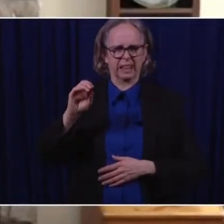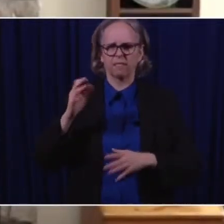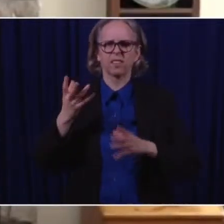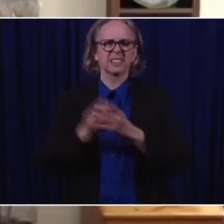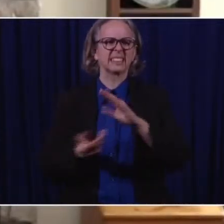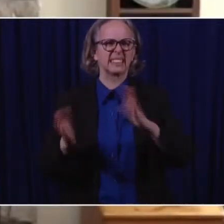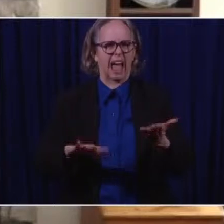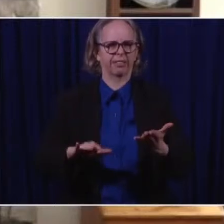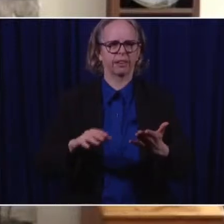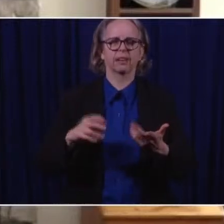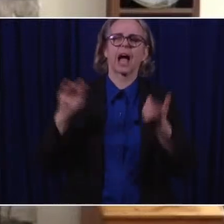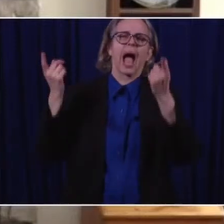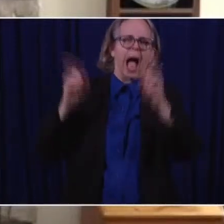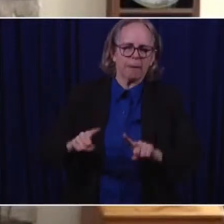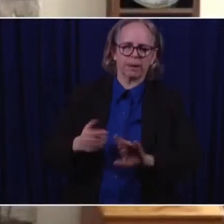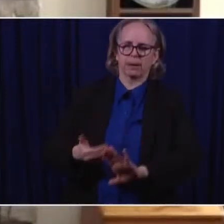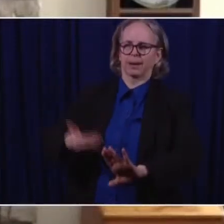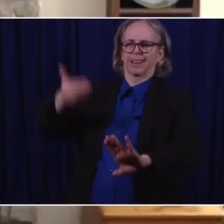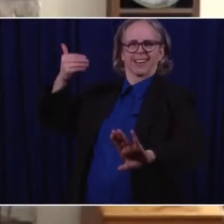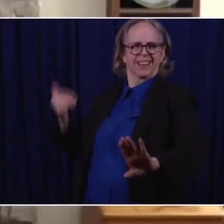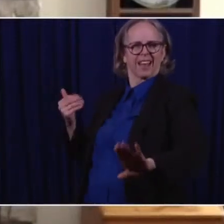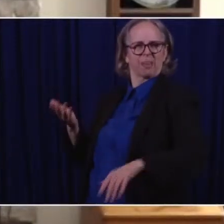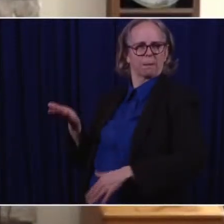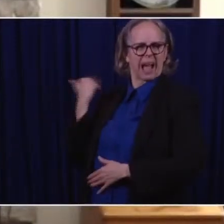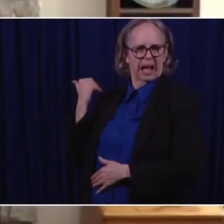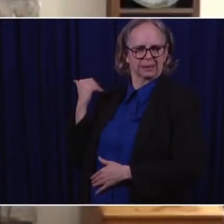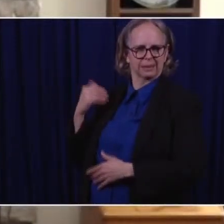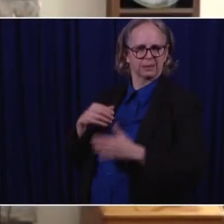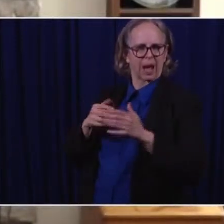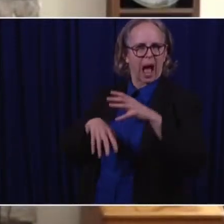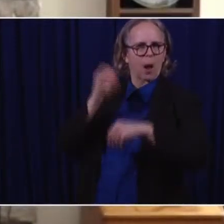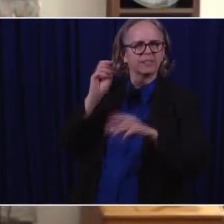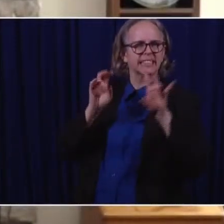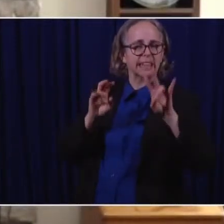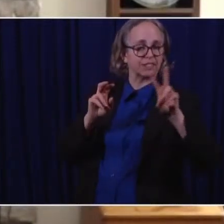added to this figure about 650.